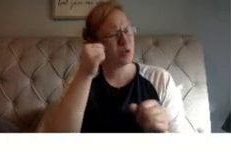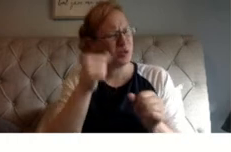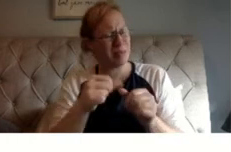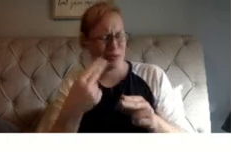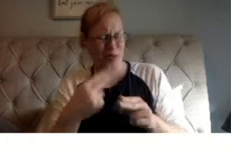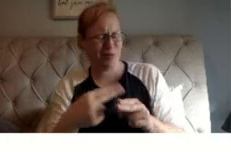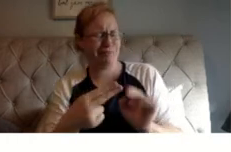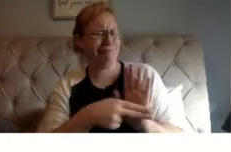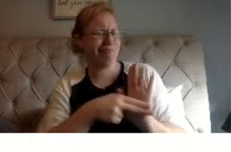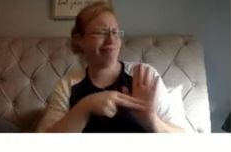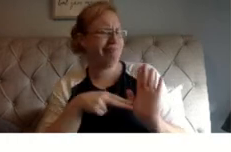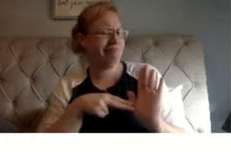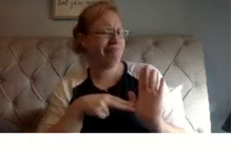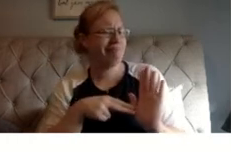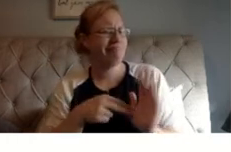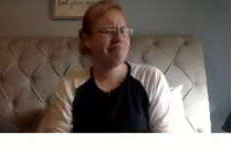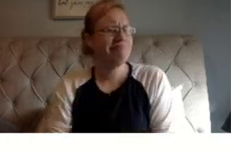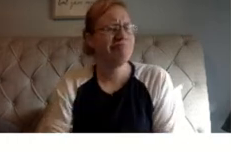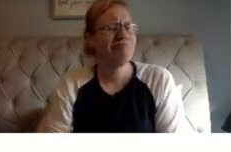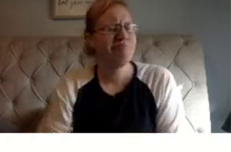called?